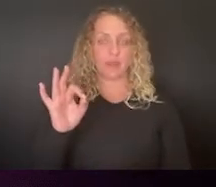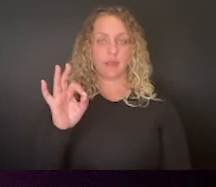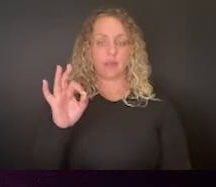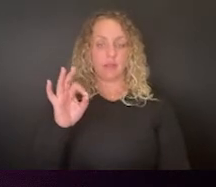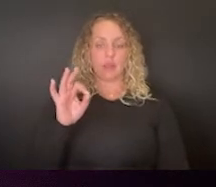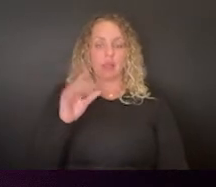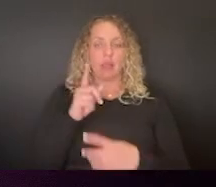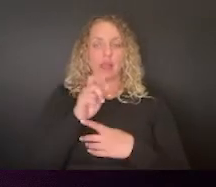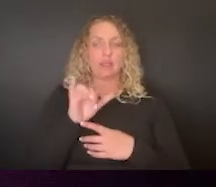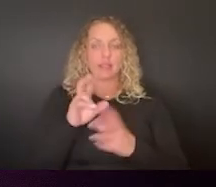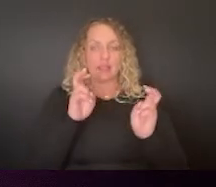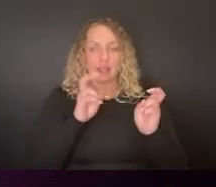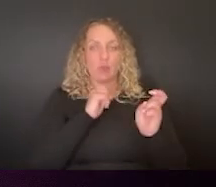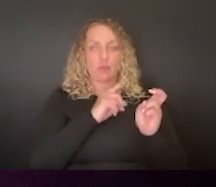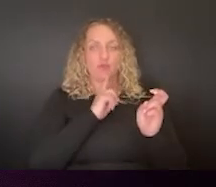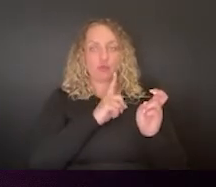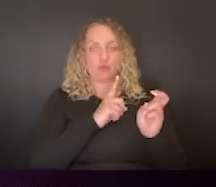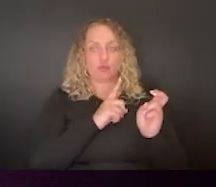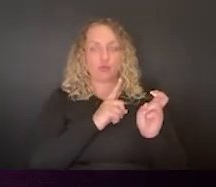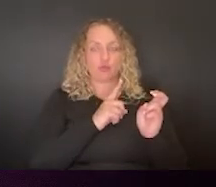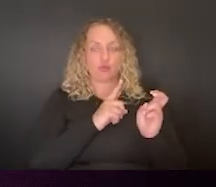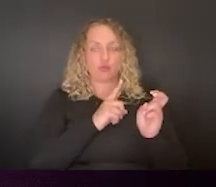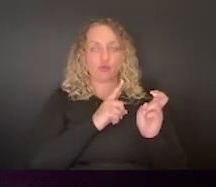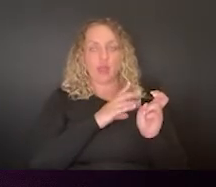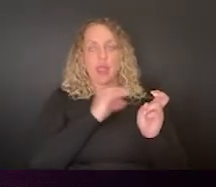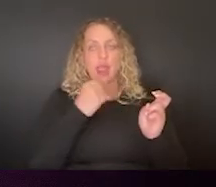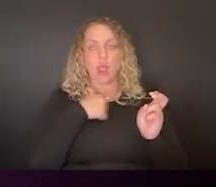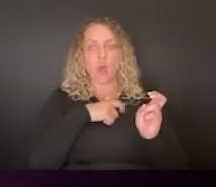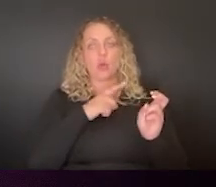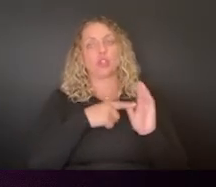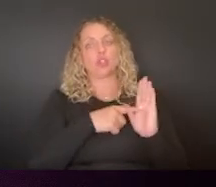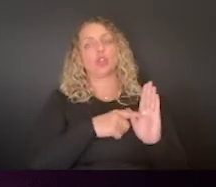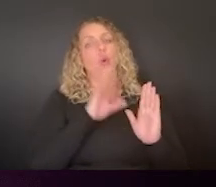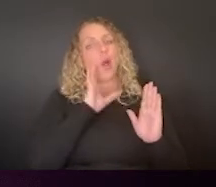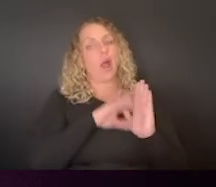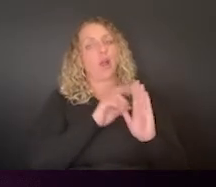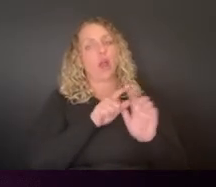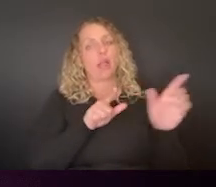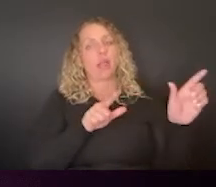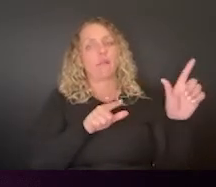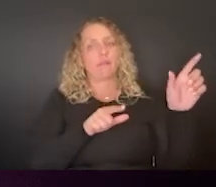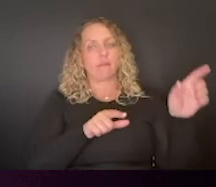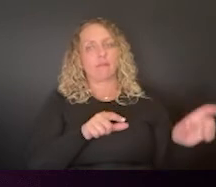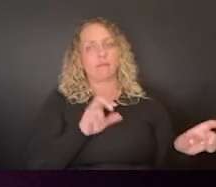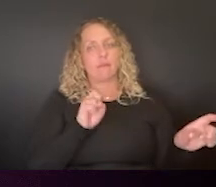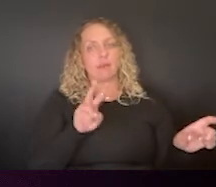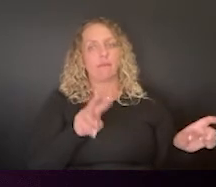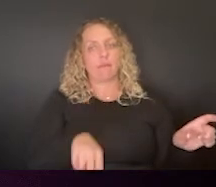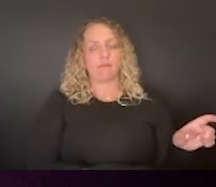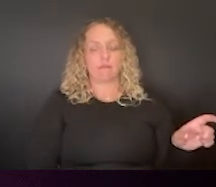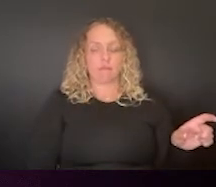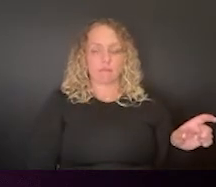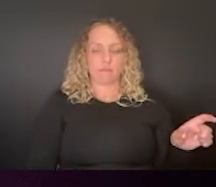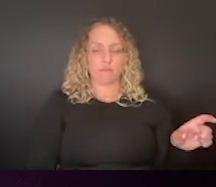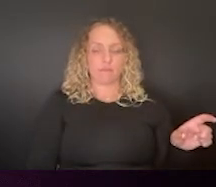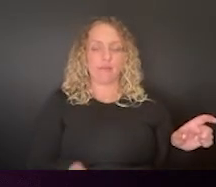nav. For example, if our rebrand flag was off, the legacy theme would be